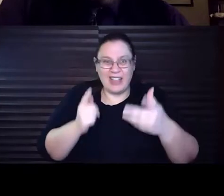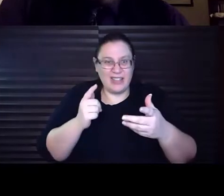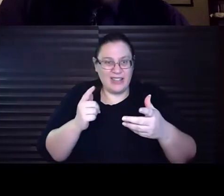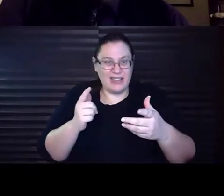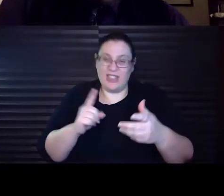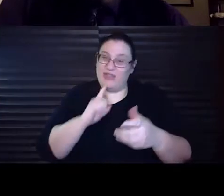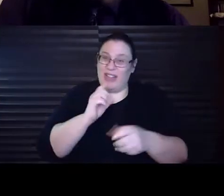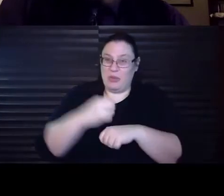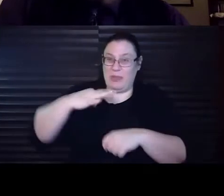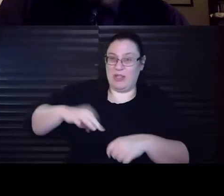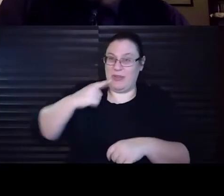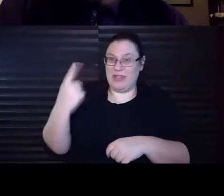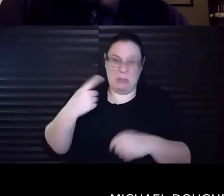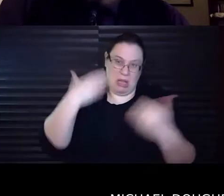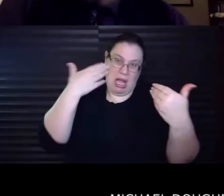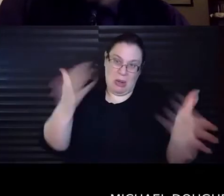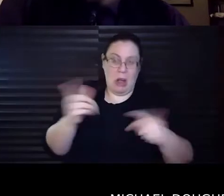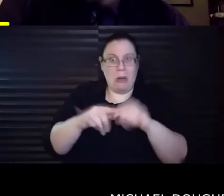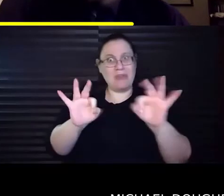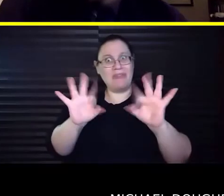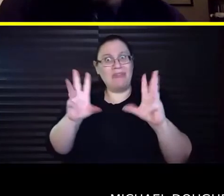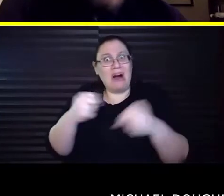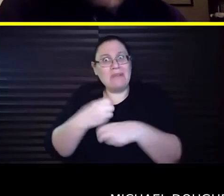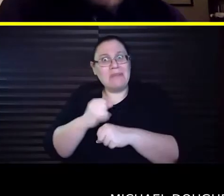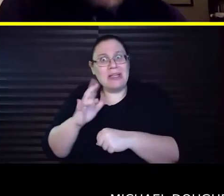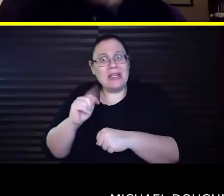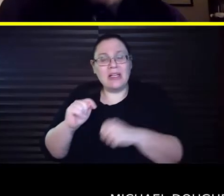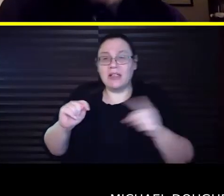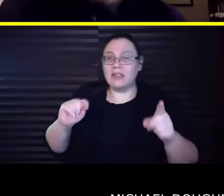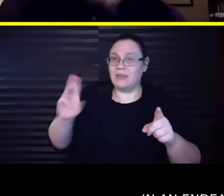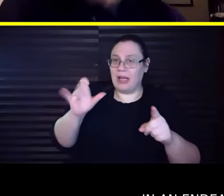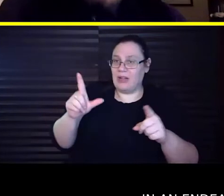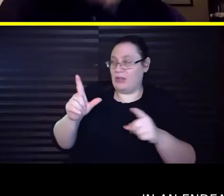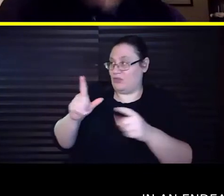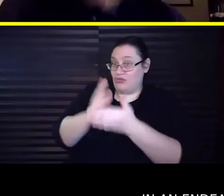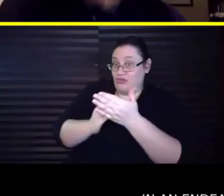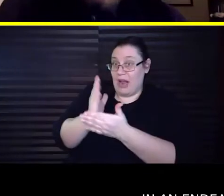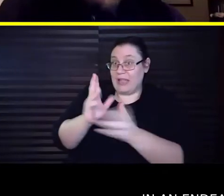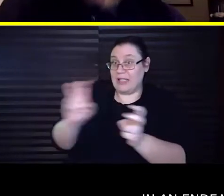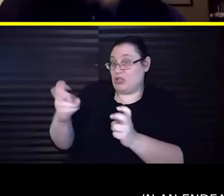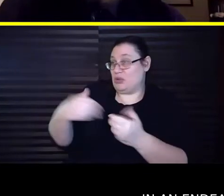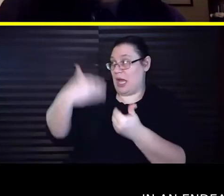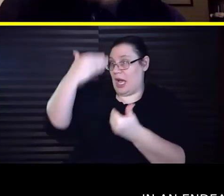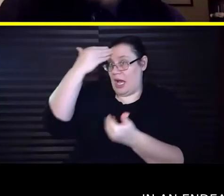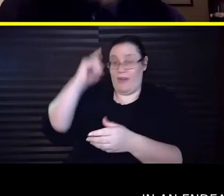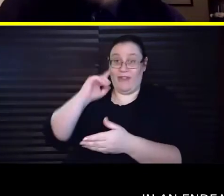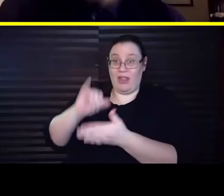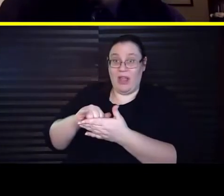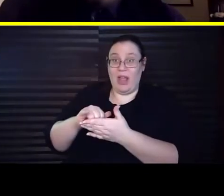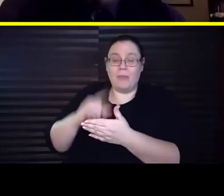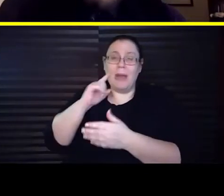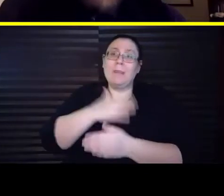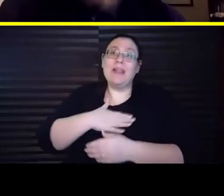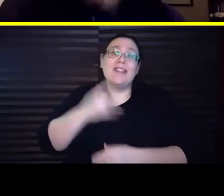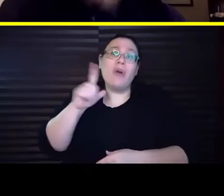for anything, but we had a blast doing it. I don't know what the rights issues would be in an endeavor like that, but for the love of God,